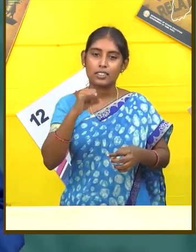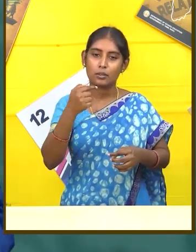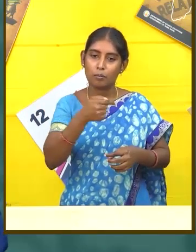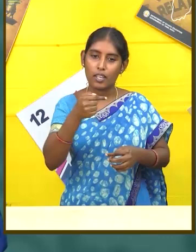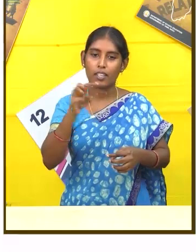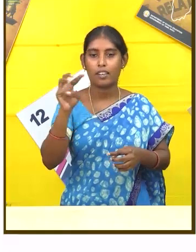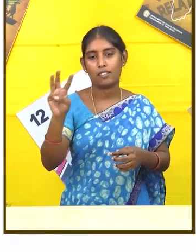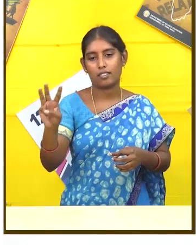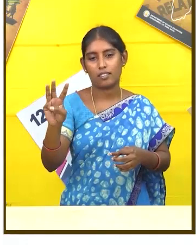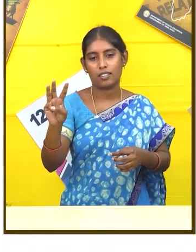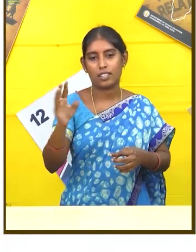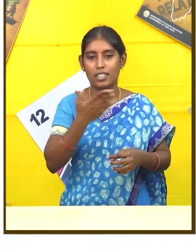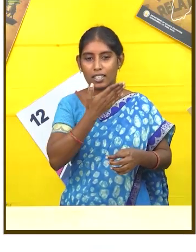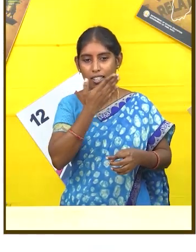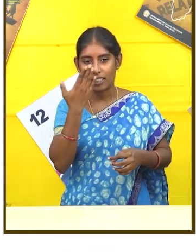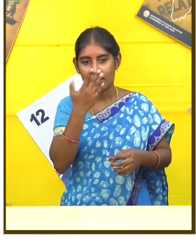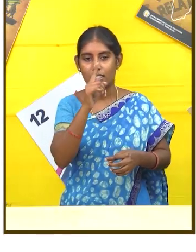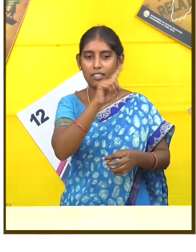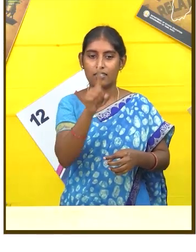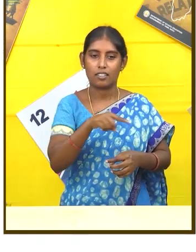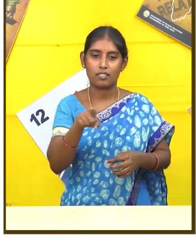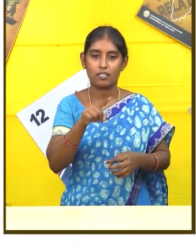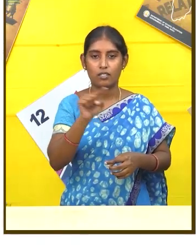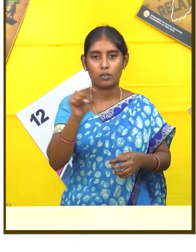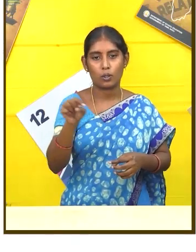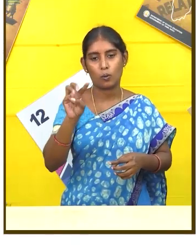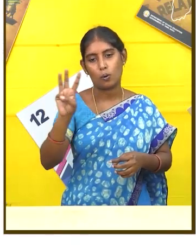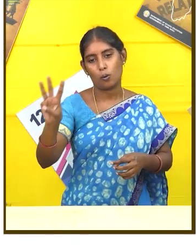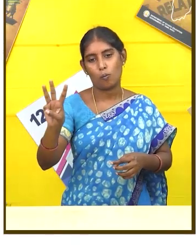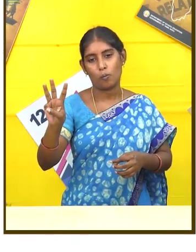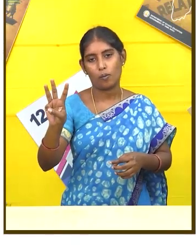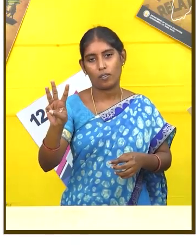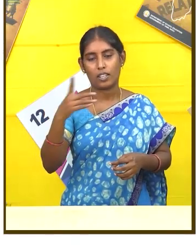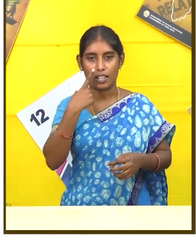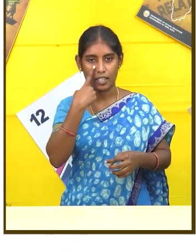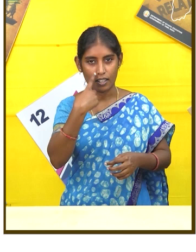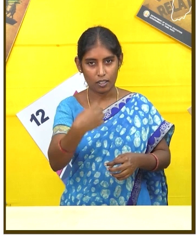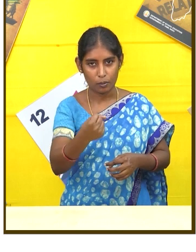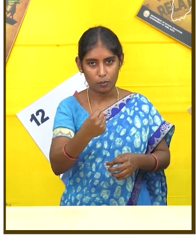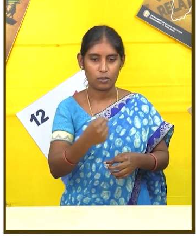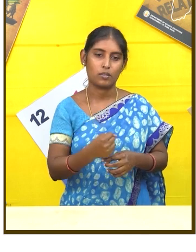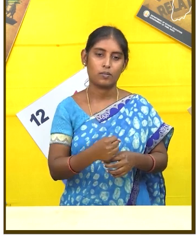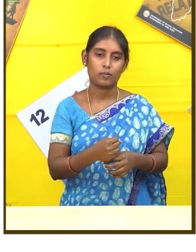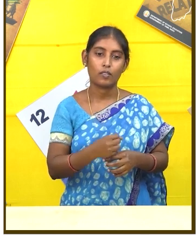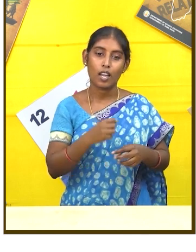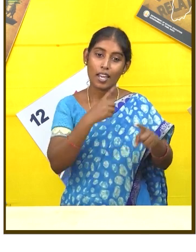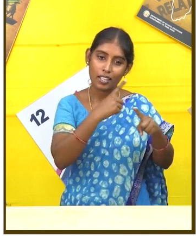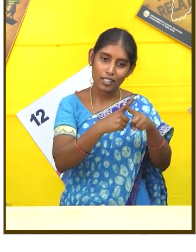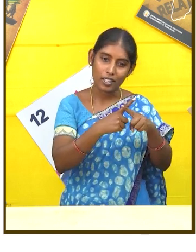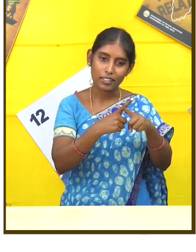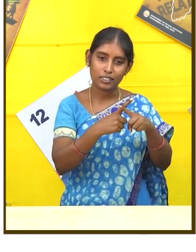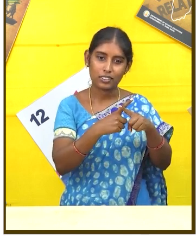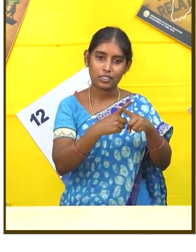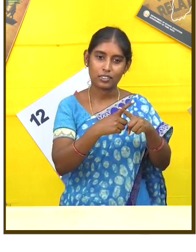6 minus 3, that 6 minus 3 is very simple 3. We got the value of z. Yeah. We find the value of